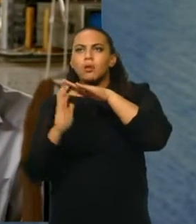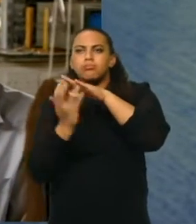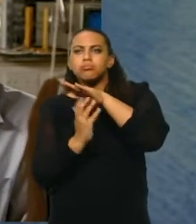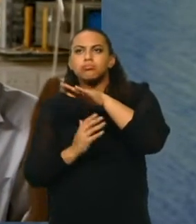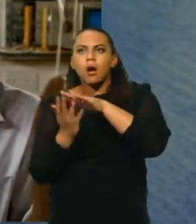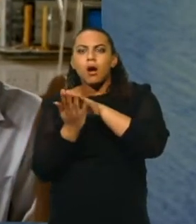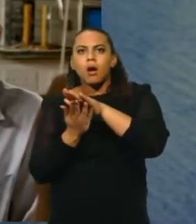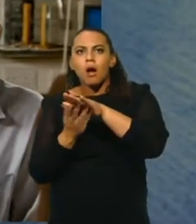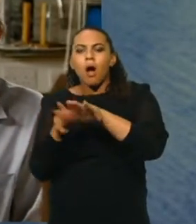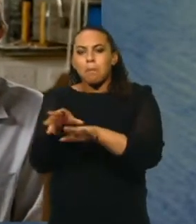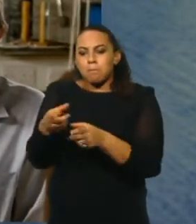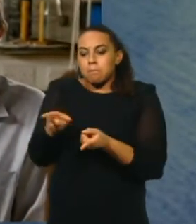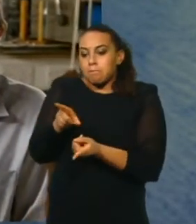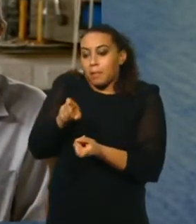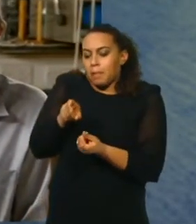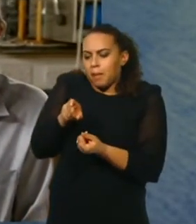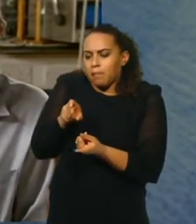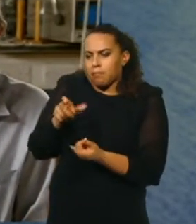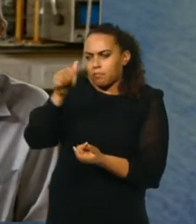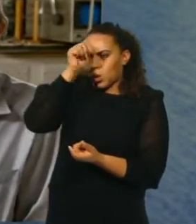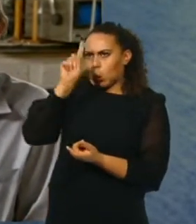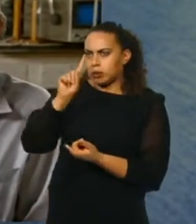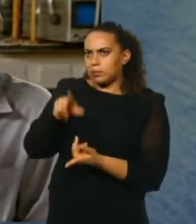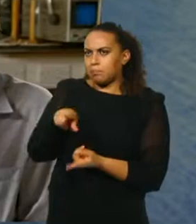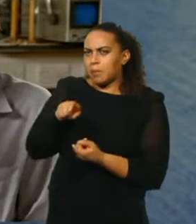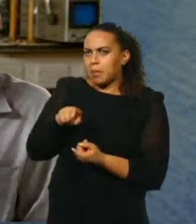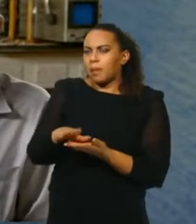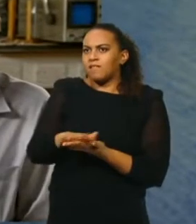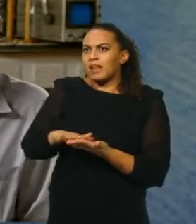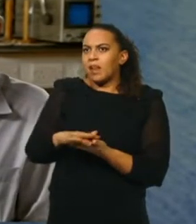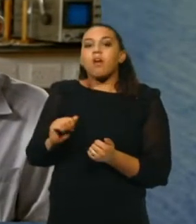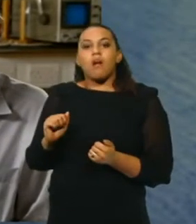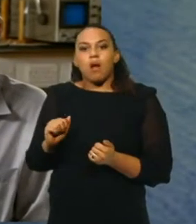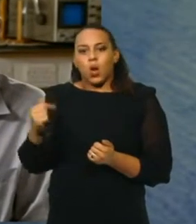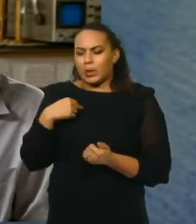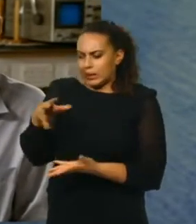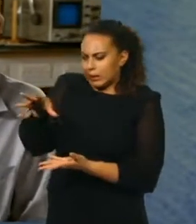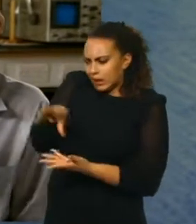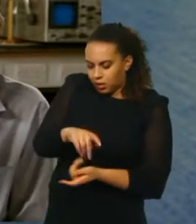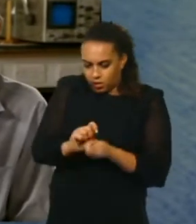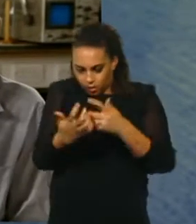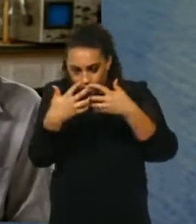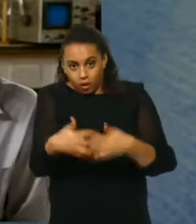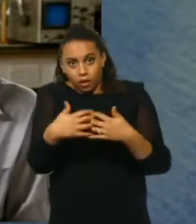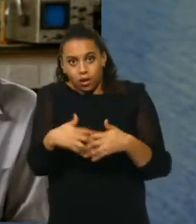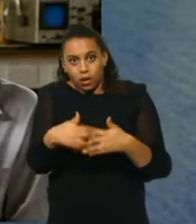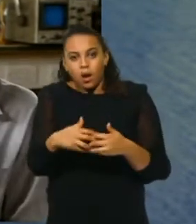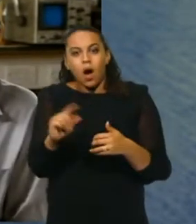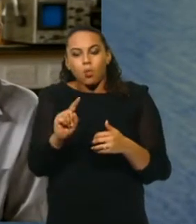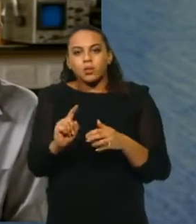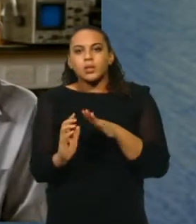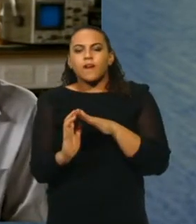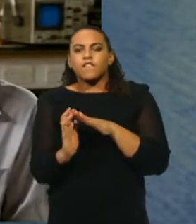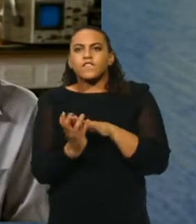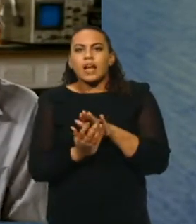touch receptors. So we're trying to reproduce that. So the job of our tactile stimulator is to deliver